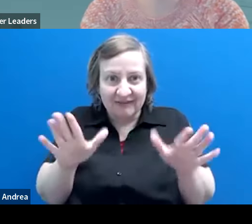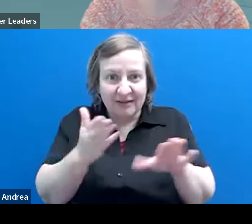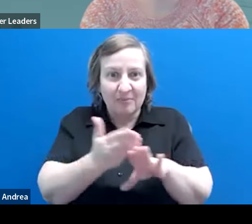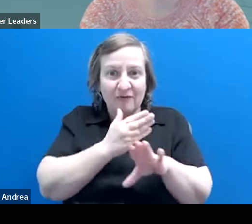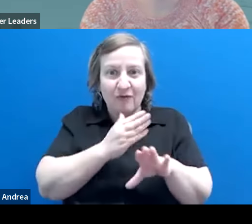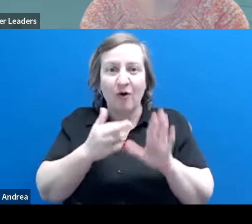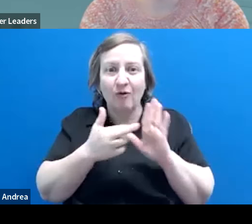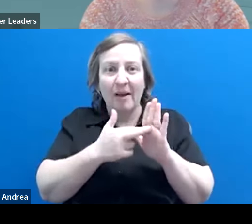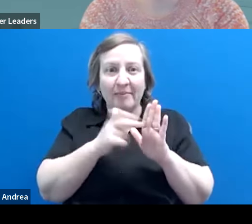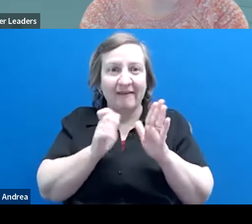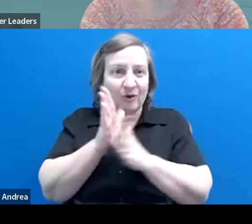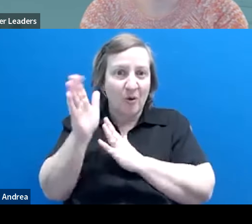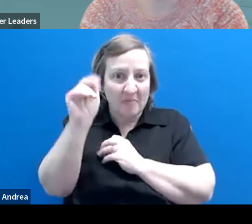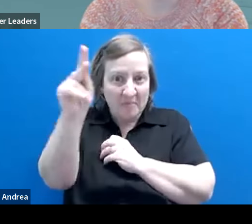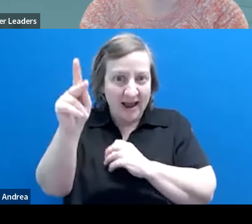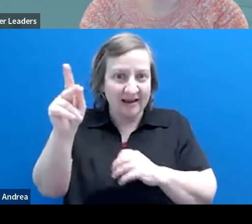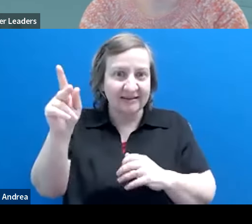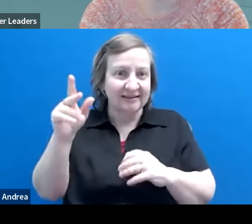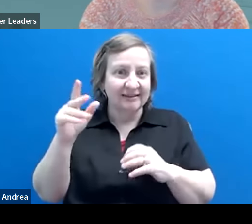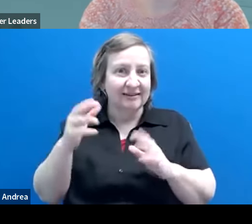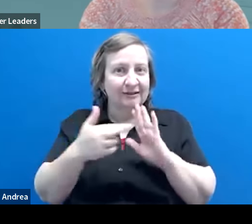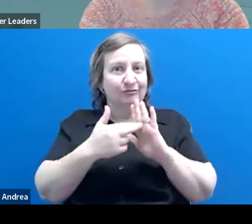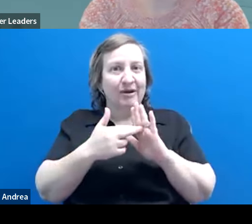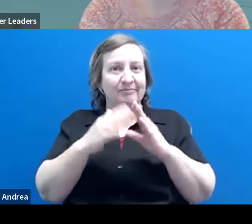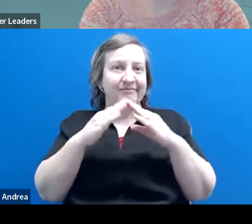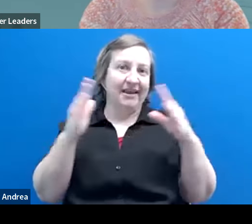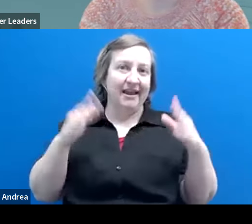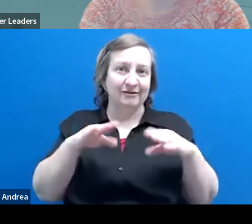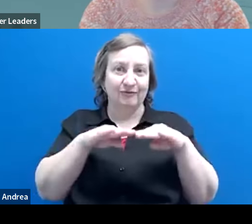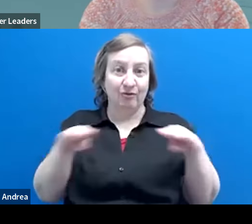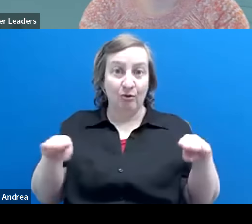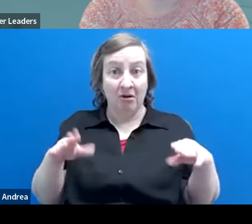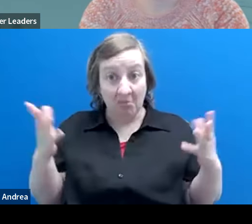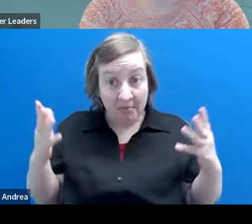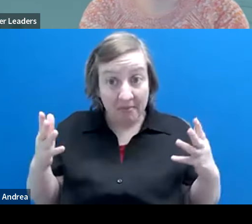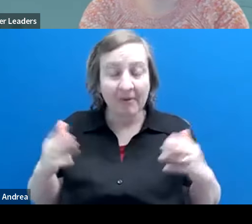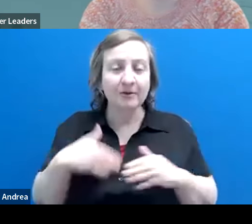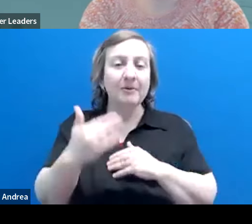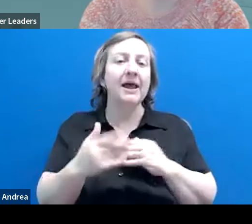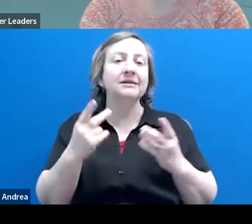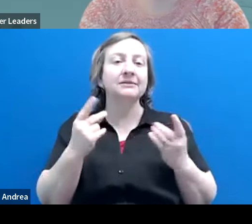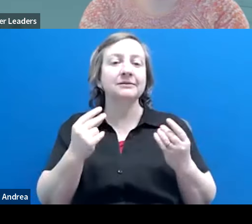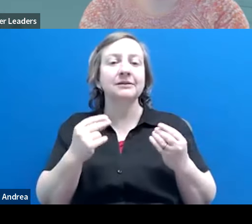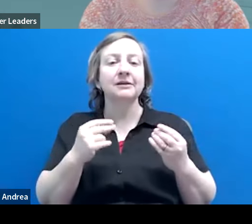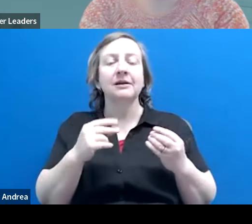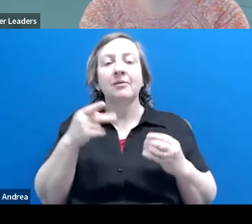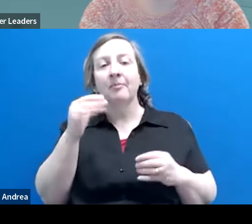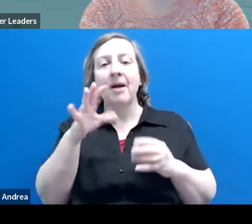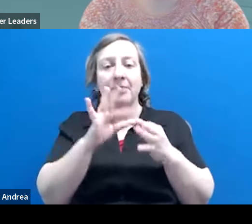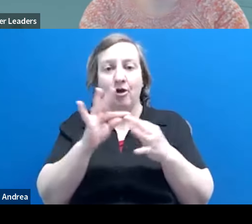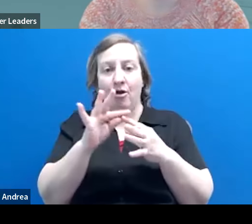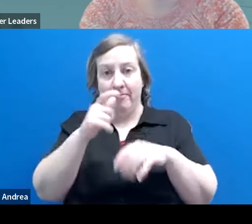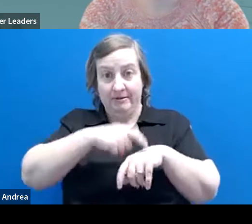Orwell has to return to the floor. So next step is going to be moving into our public comment